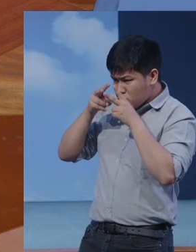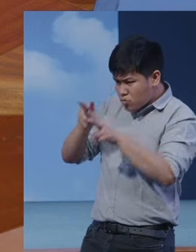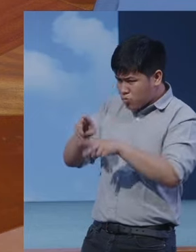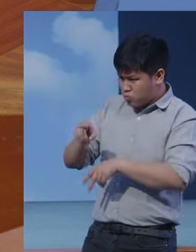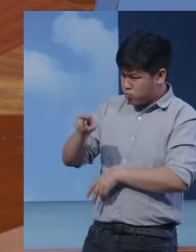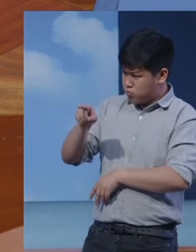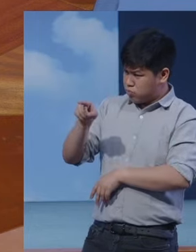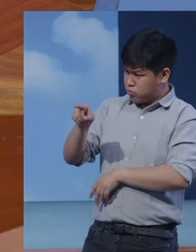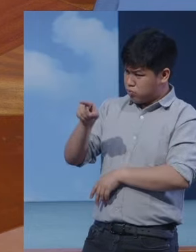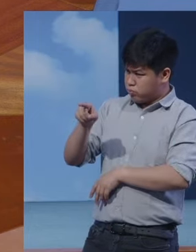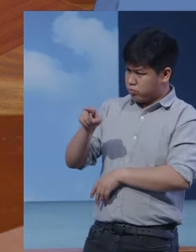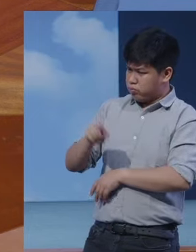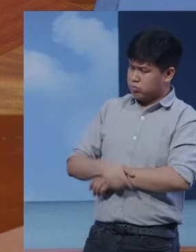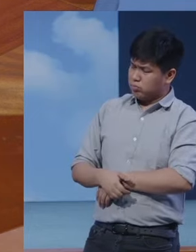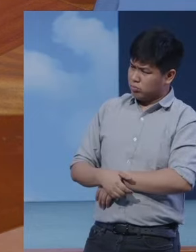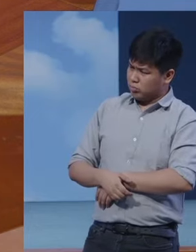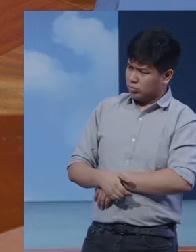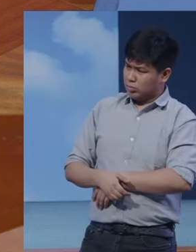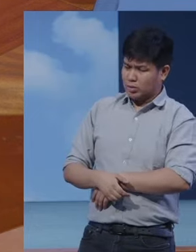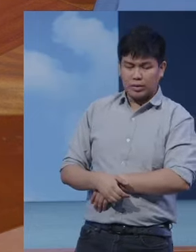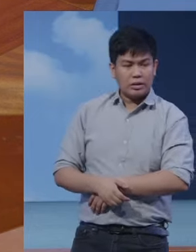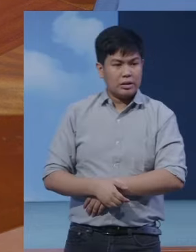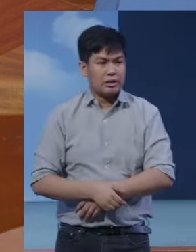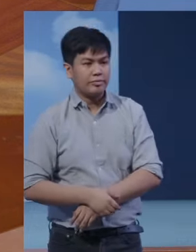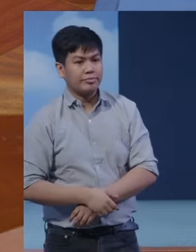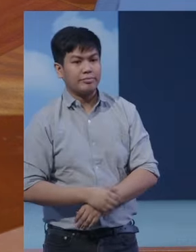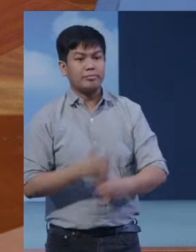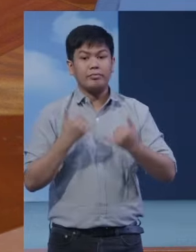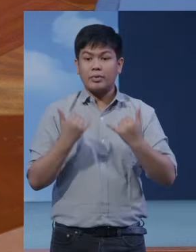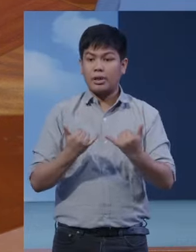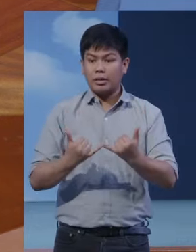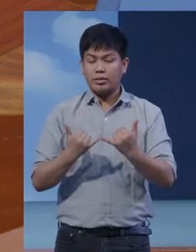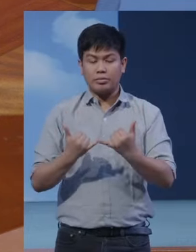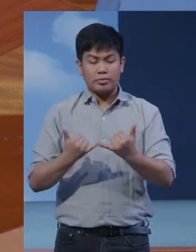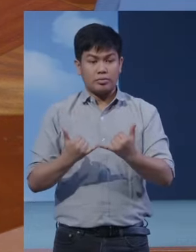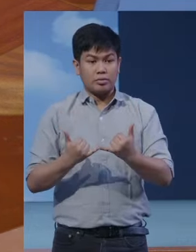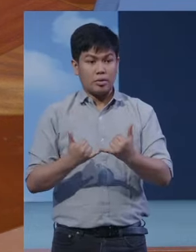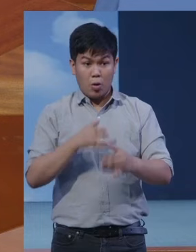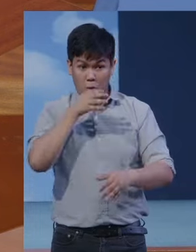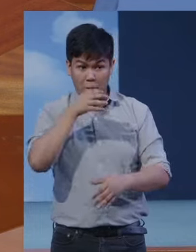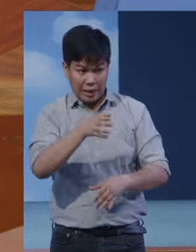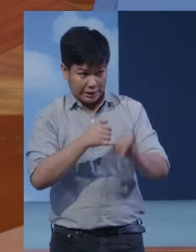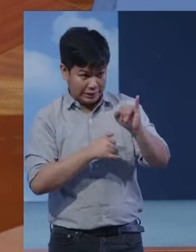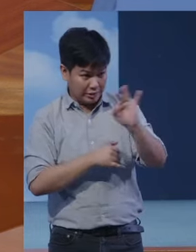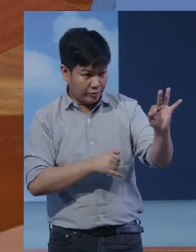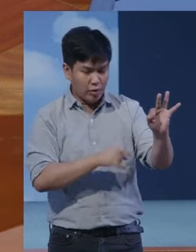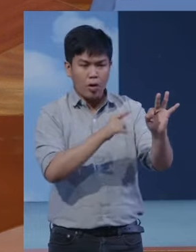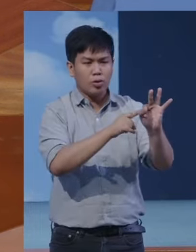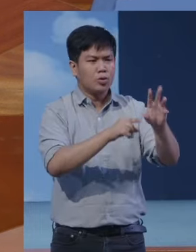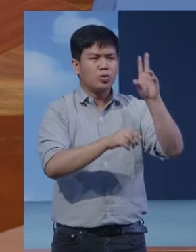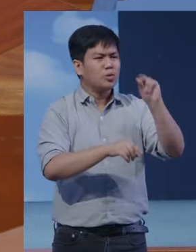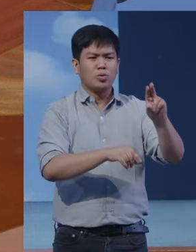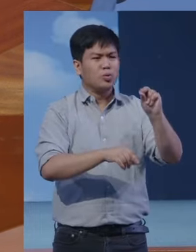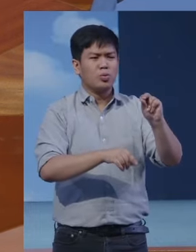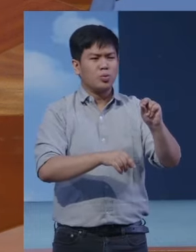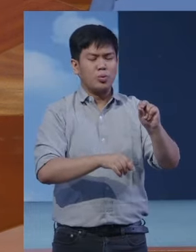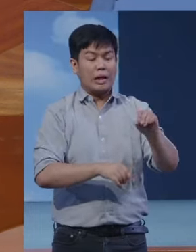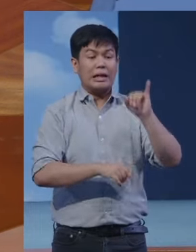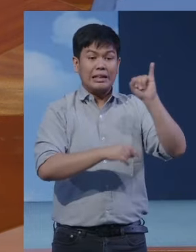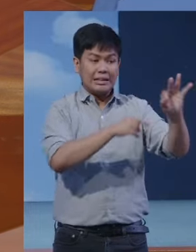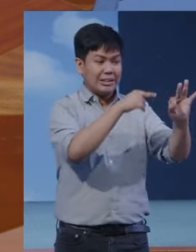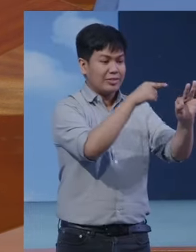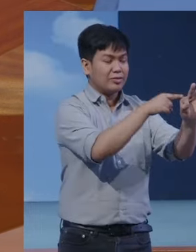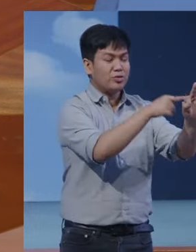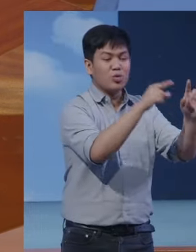command ba Iyung if hindi ' ba Hindi siya command if he writes her certificate of